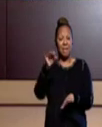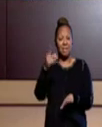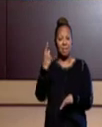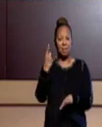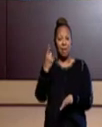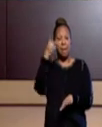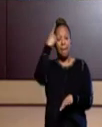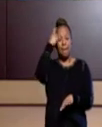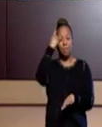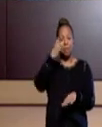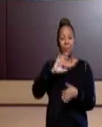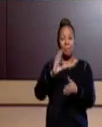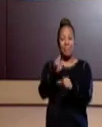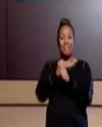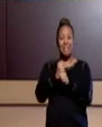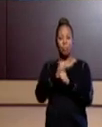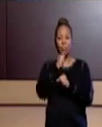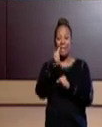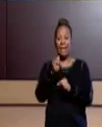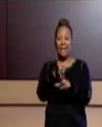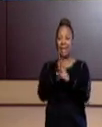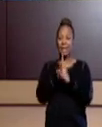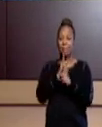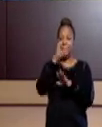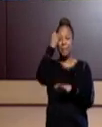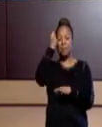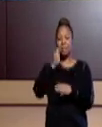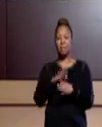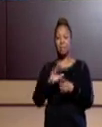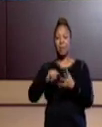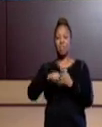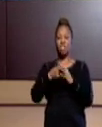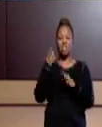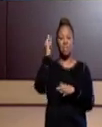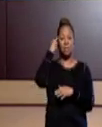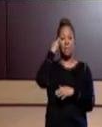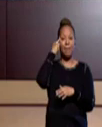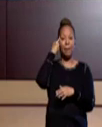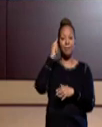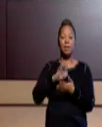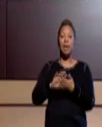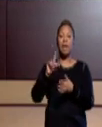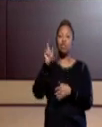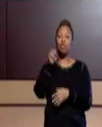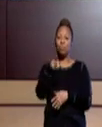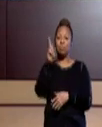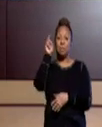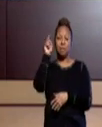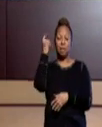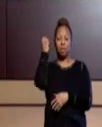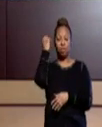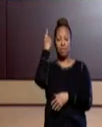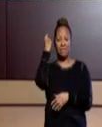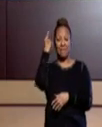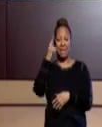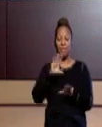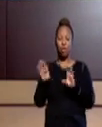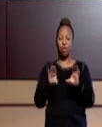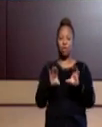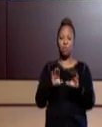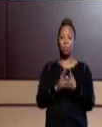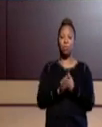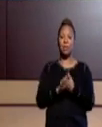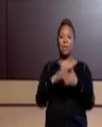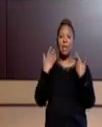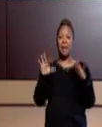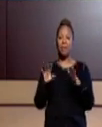we get the motivation, we don't know how to keep the motivation. That's right. And that's why it starts in the mind. And that's why you have to understand that you can do it